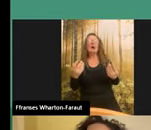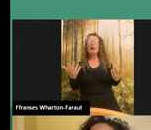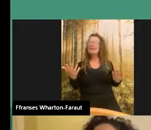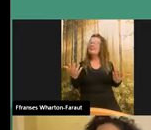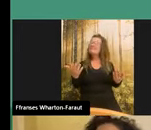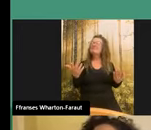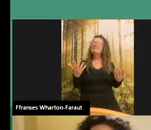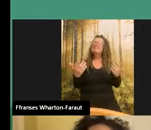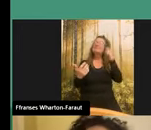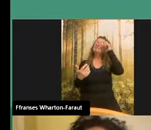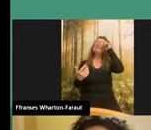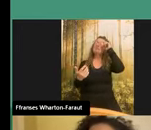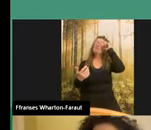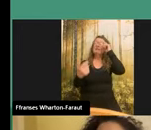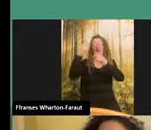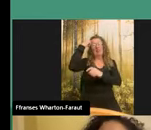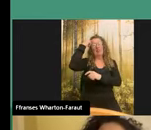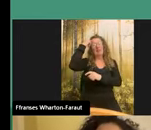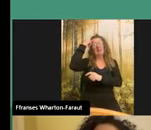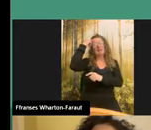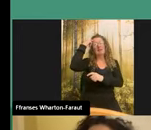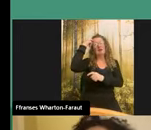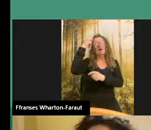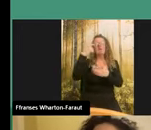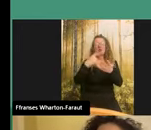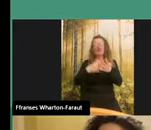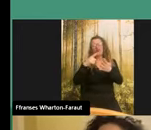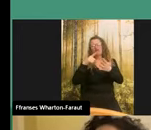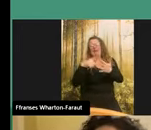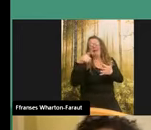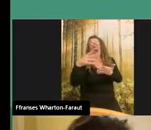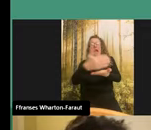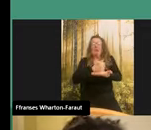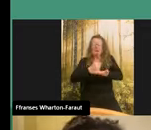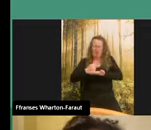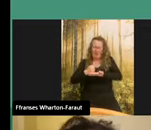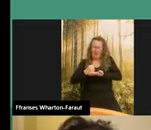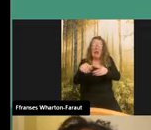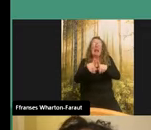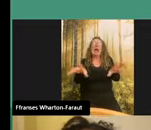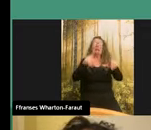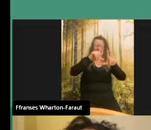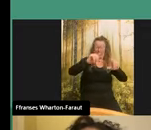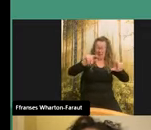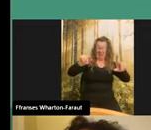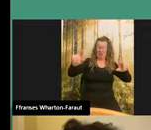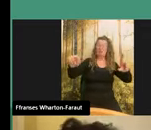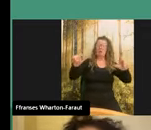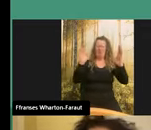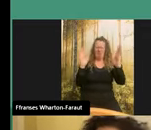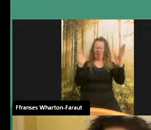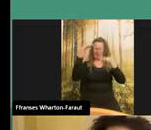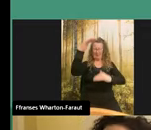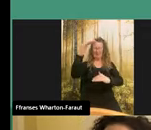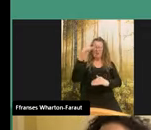thought about the recapture. So often you're asked in digital spaces to tick all the boxes that contain traffic lights to see if you're a human